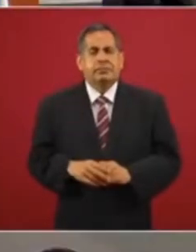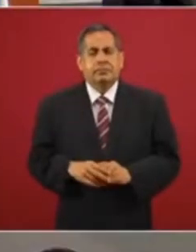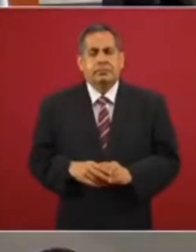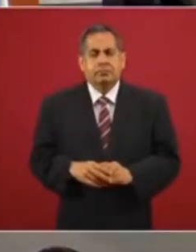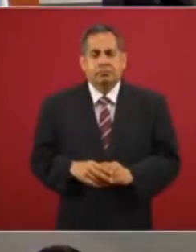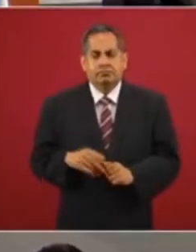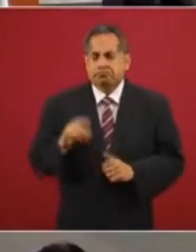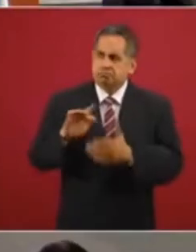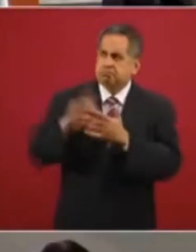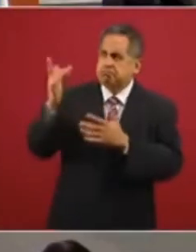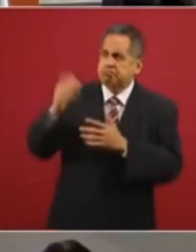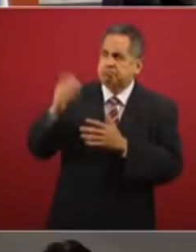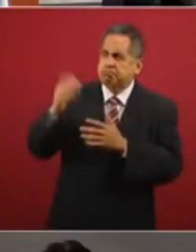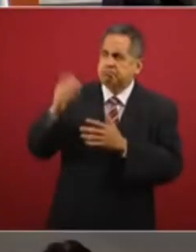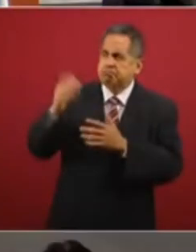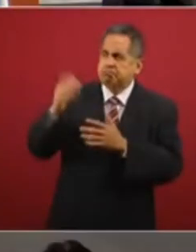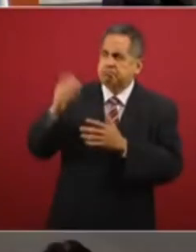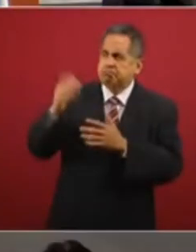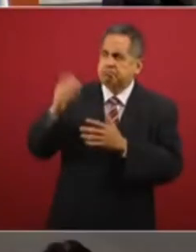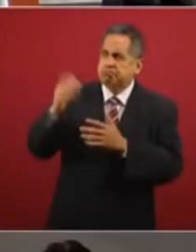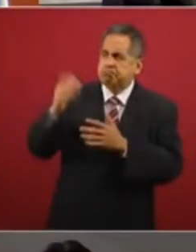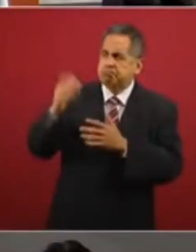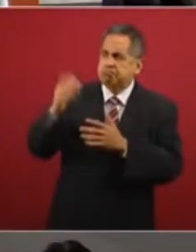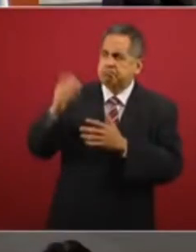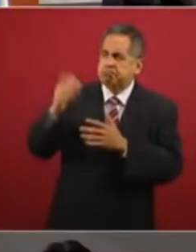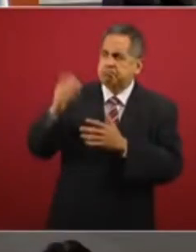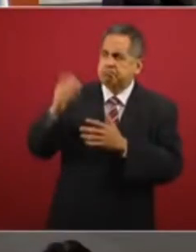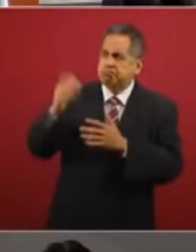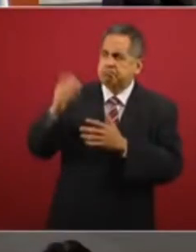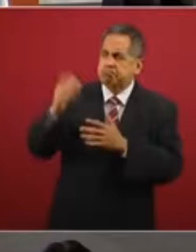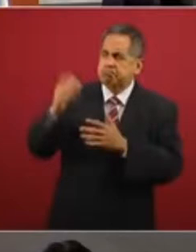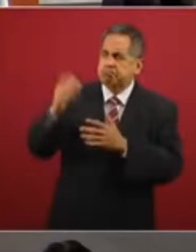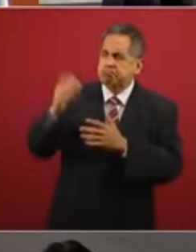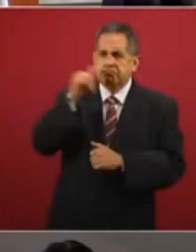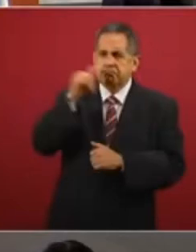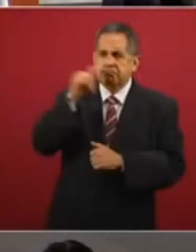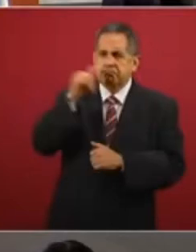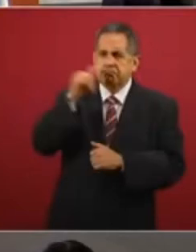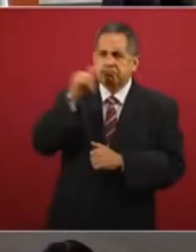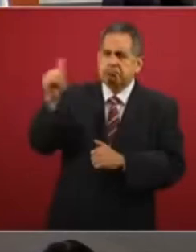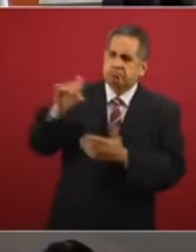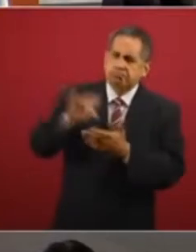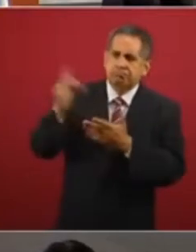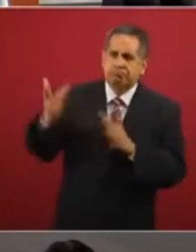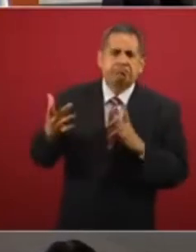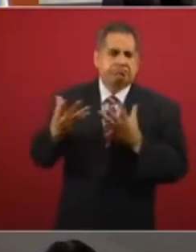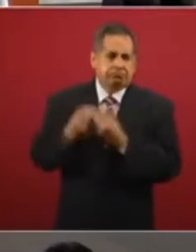Estamos muy agradecidos con Italia. And we are very grateful to Italy.